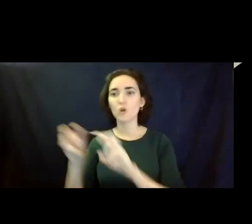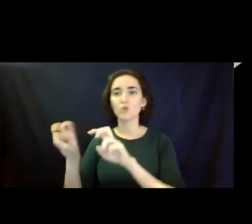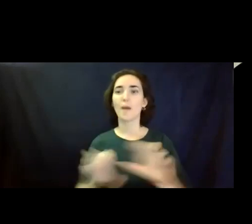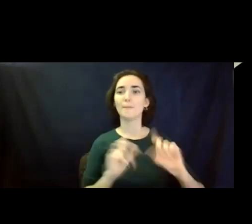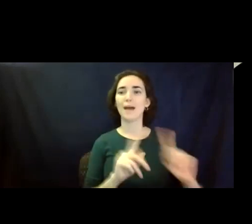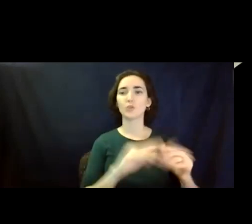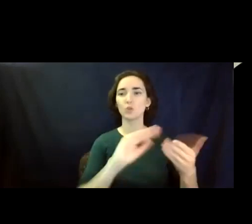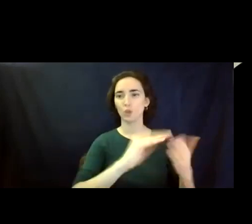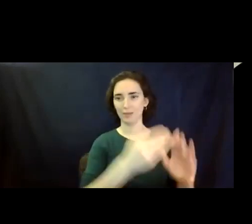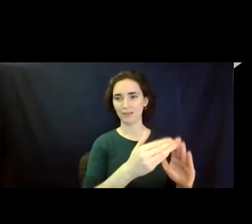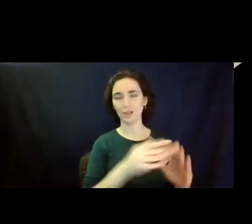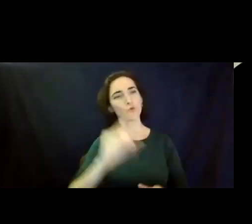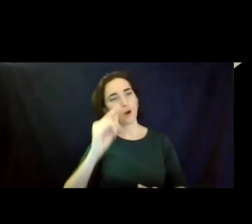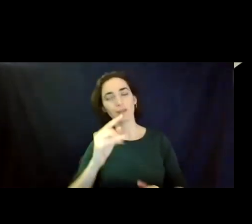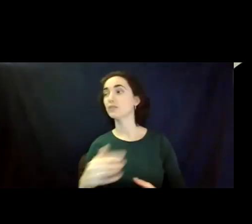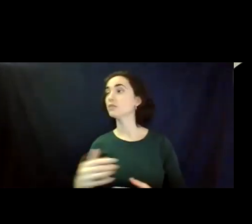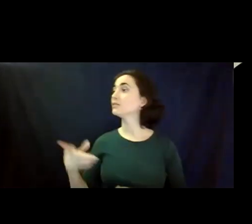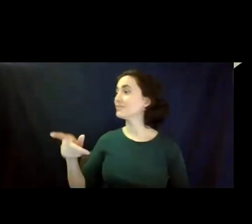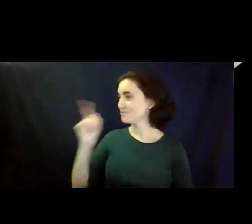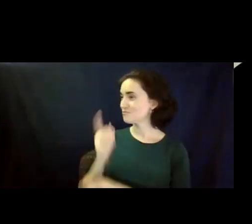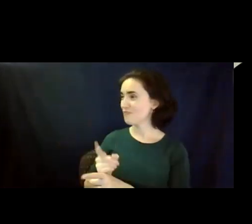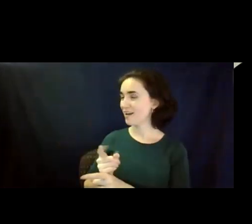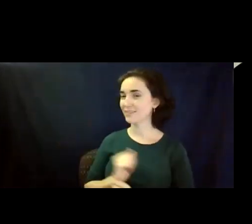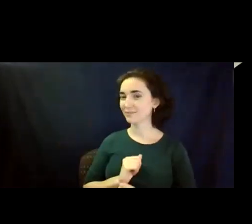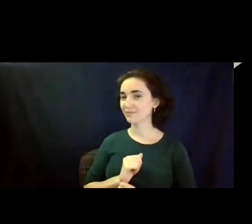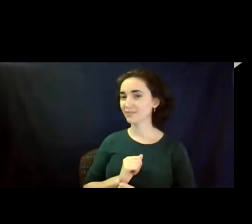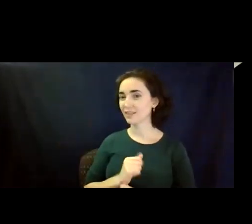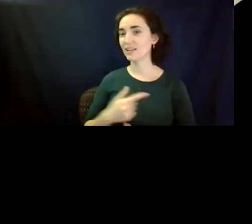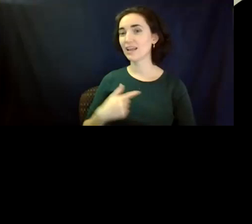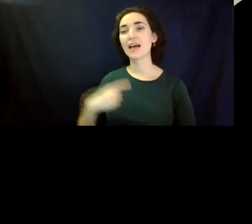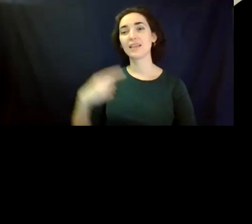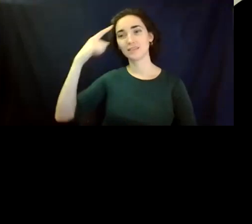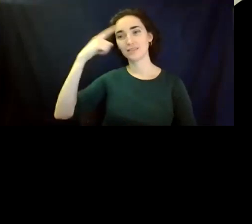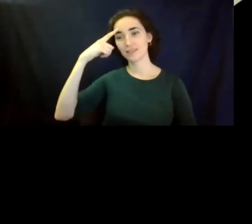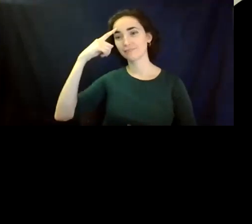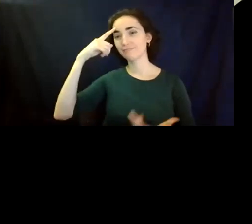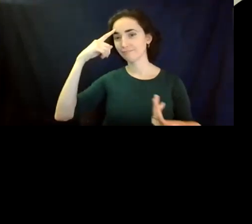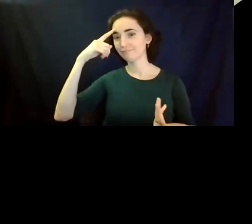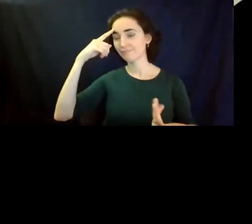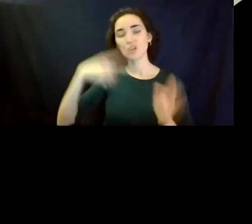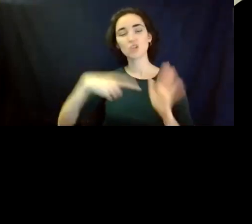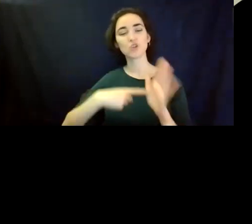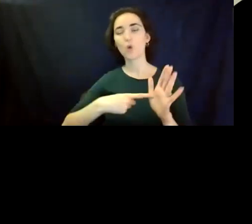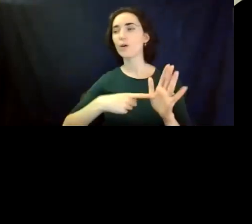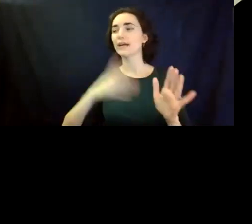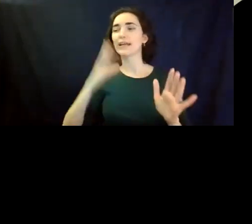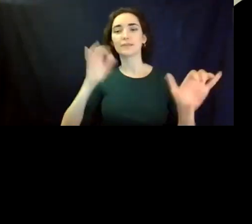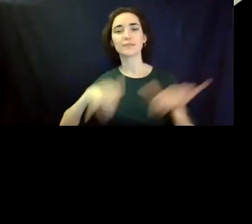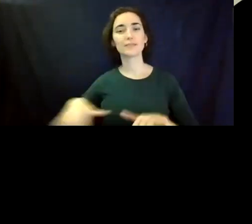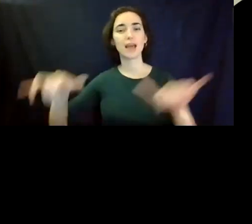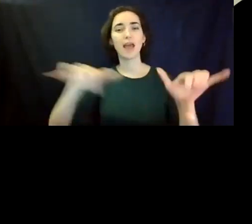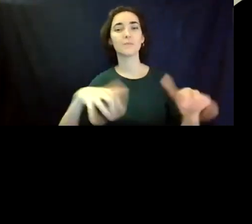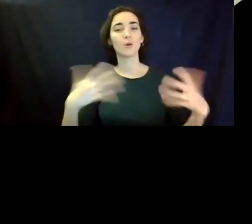community. You're absolutely right. And I mean, I think that just speaks to the broader experience where it's like